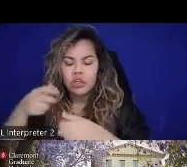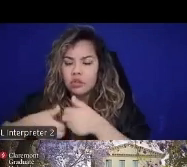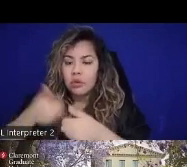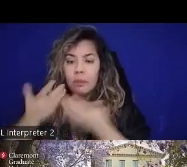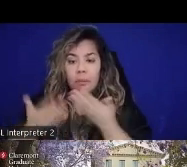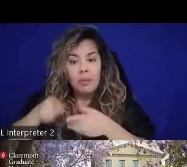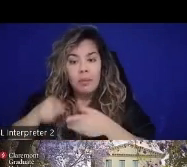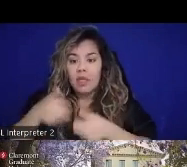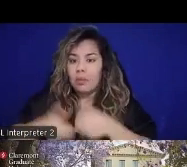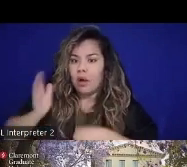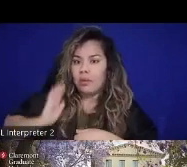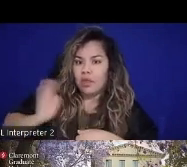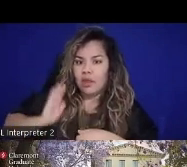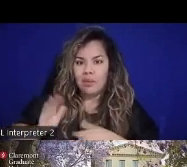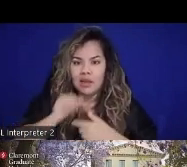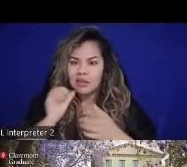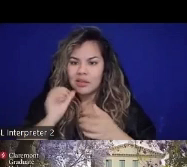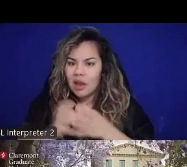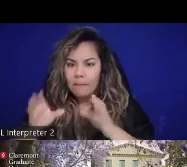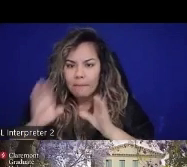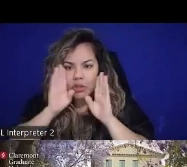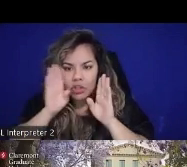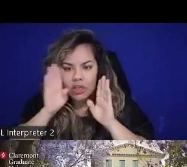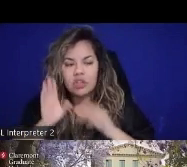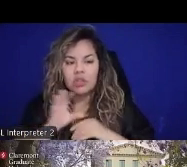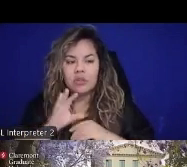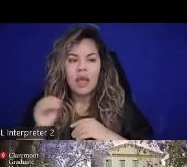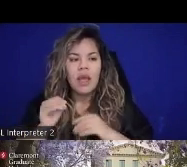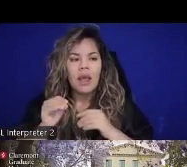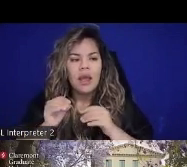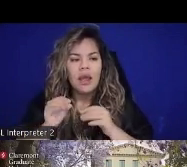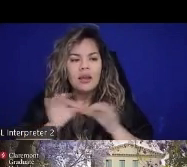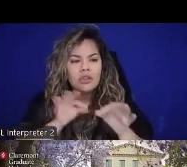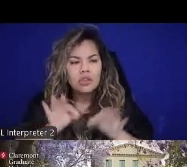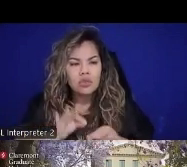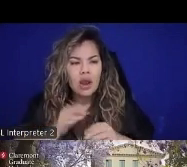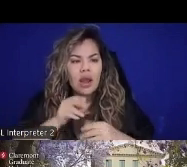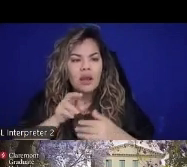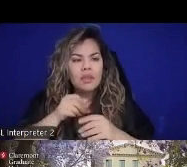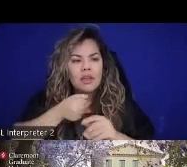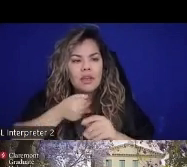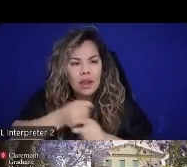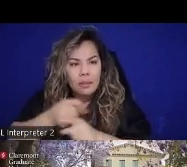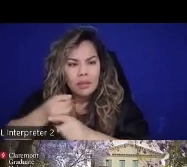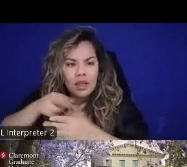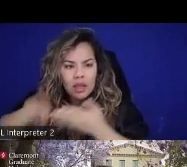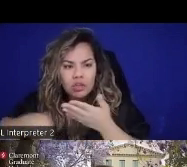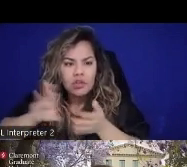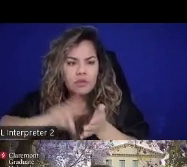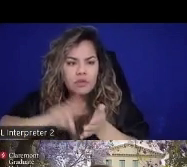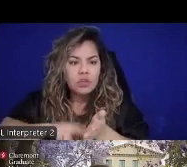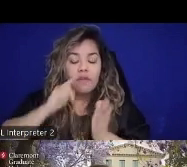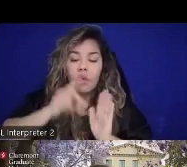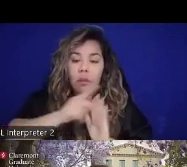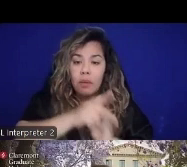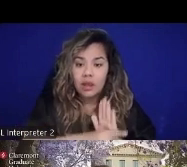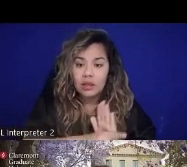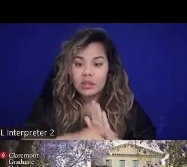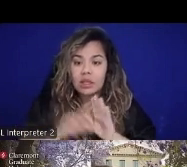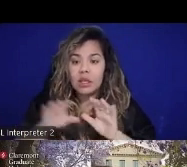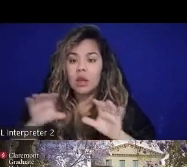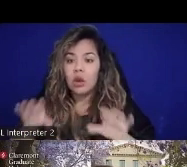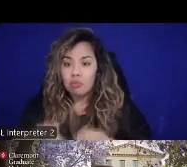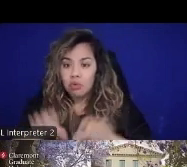And describe the implications of your research for policy practice and or theory. And these implications should be closely aligned